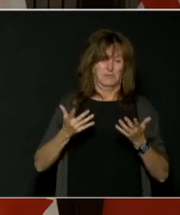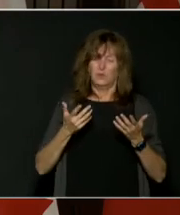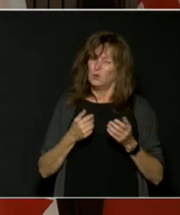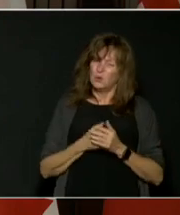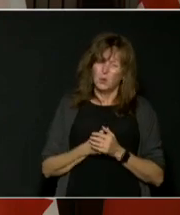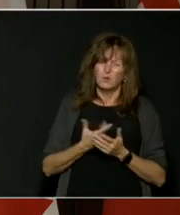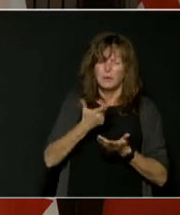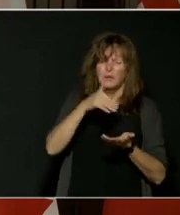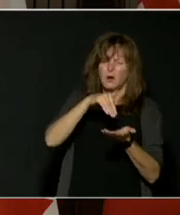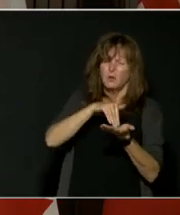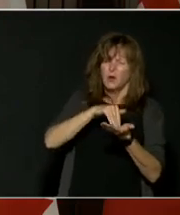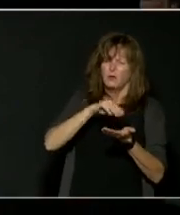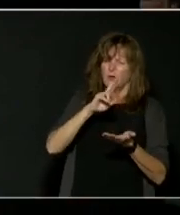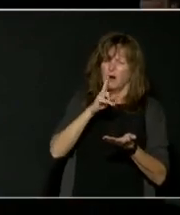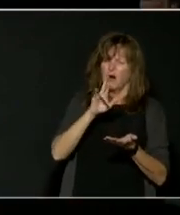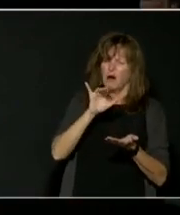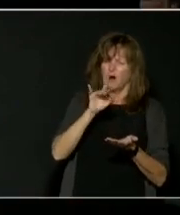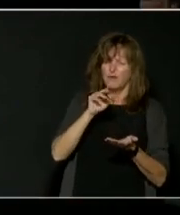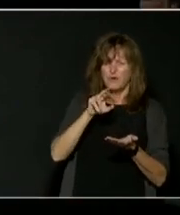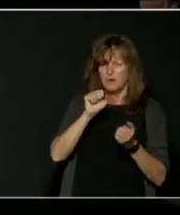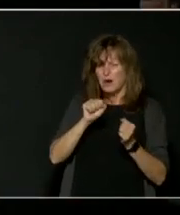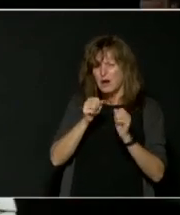Thank you.